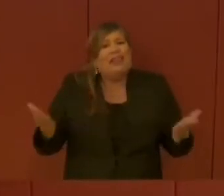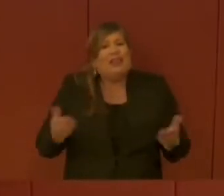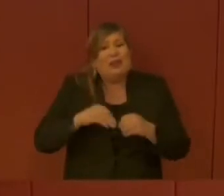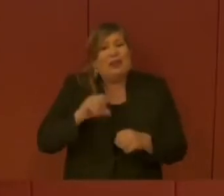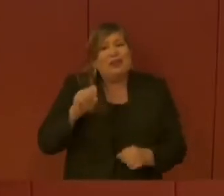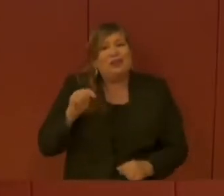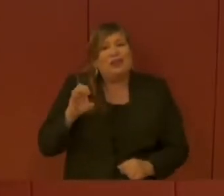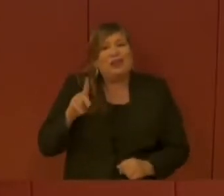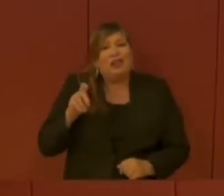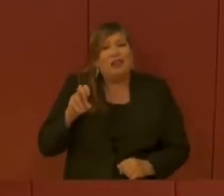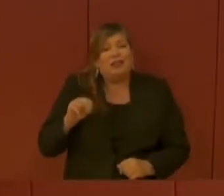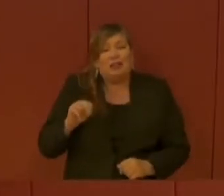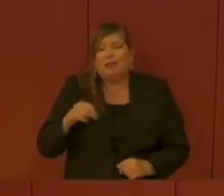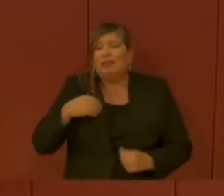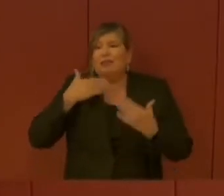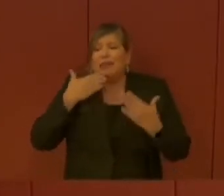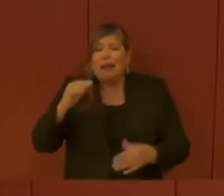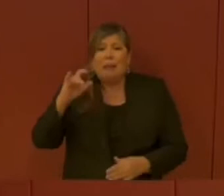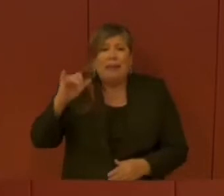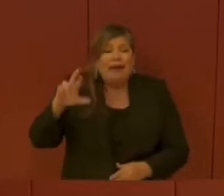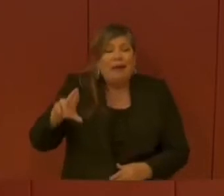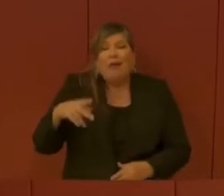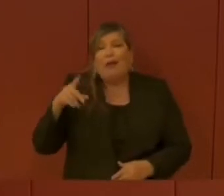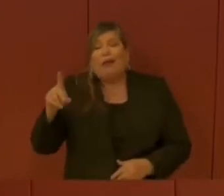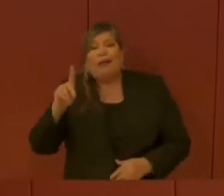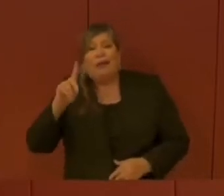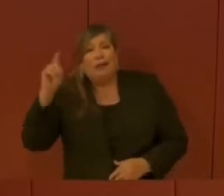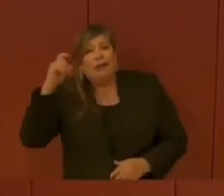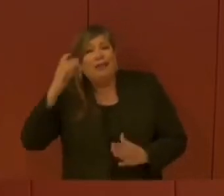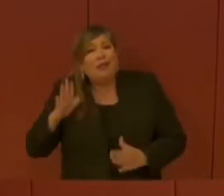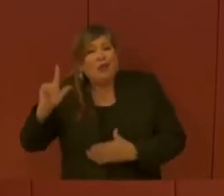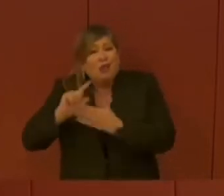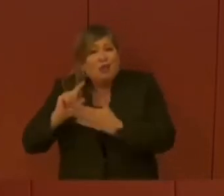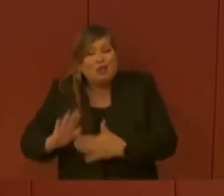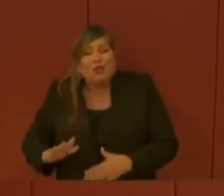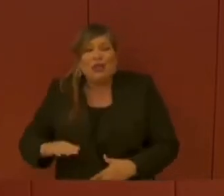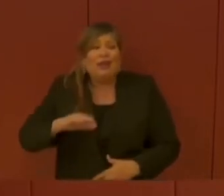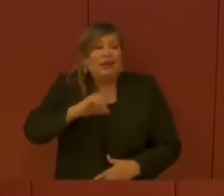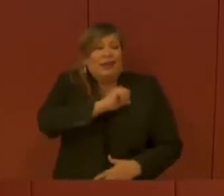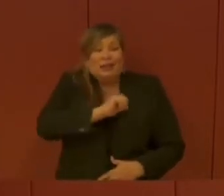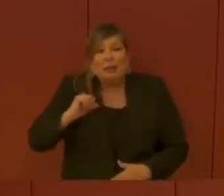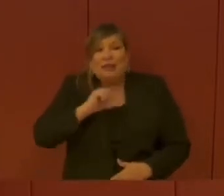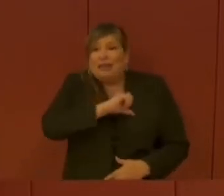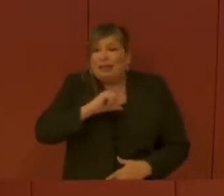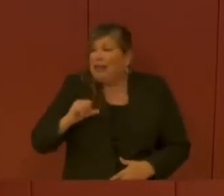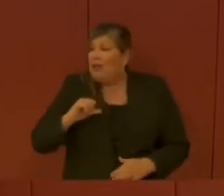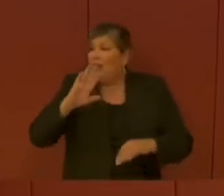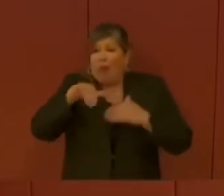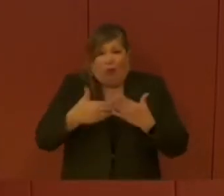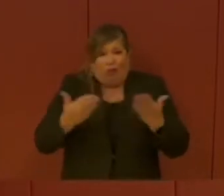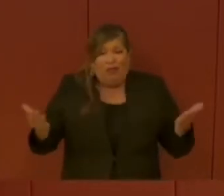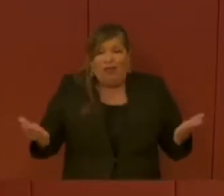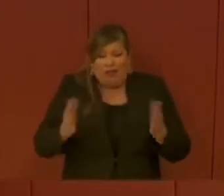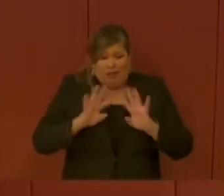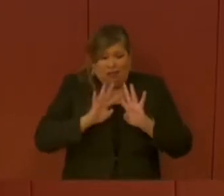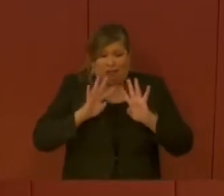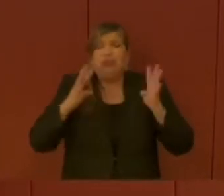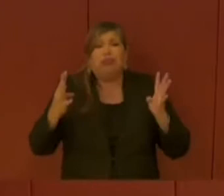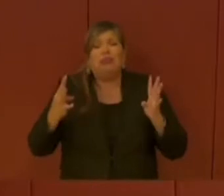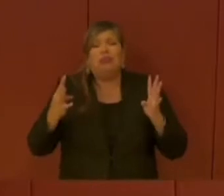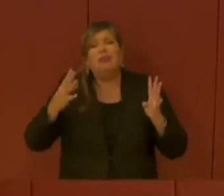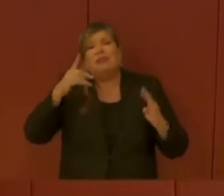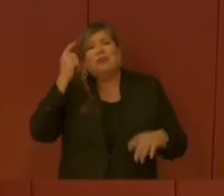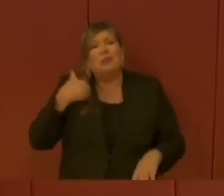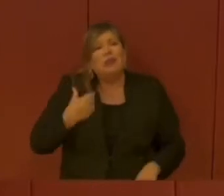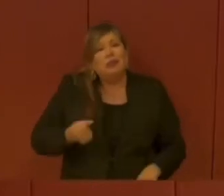Supervisor, Madam DA, incredible senator and assembly member, to be back in a community that